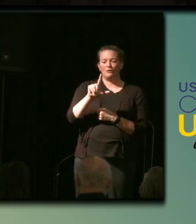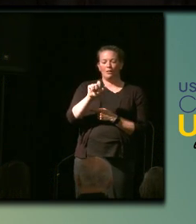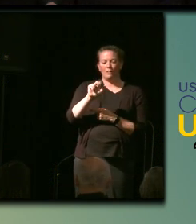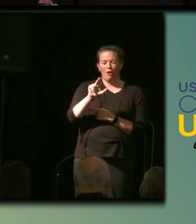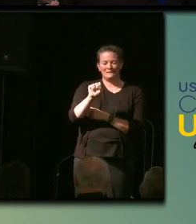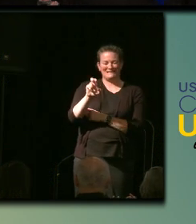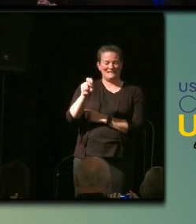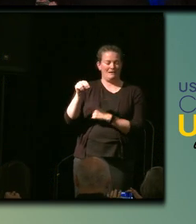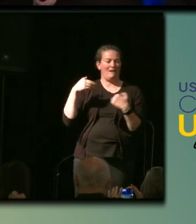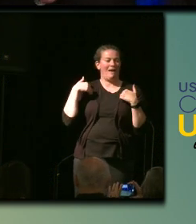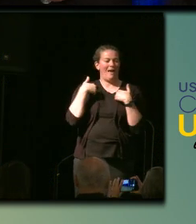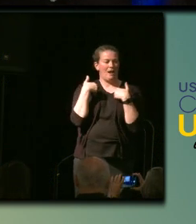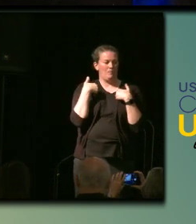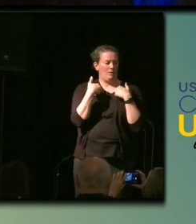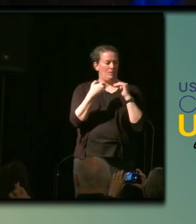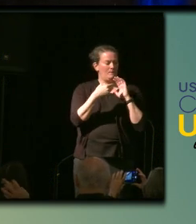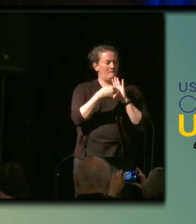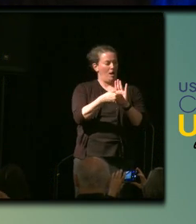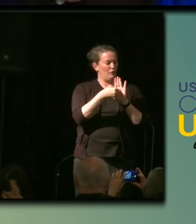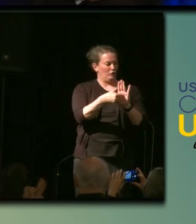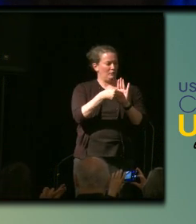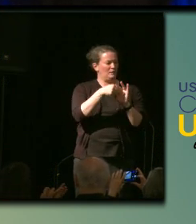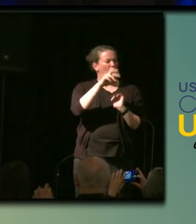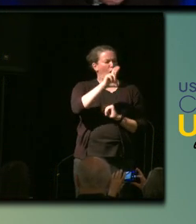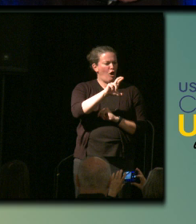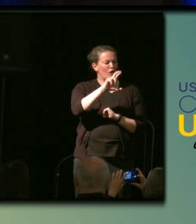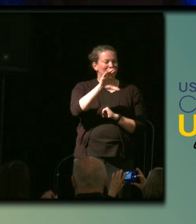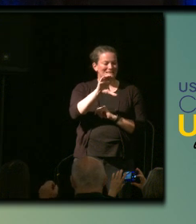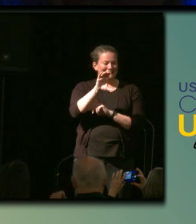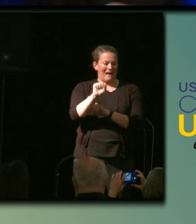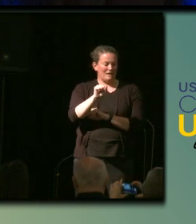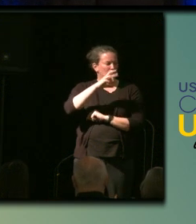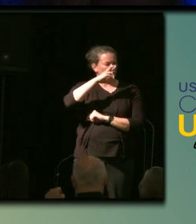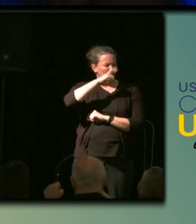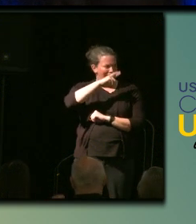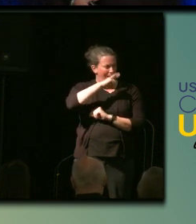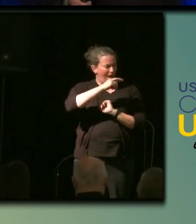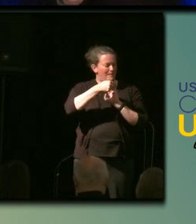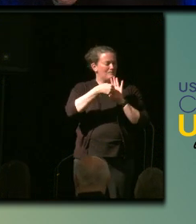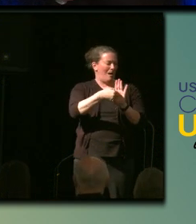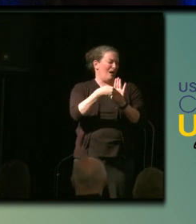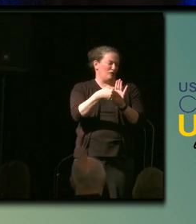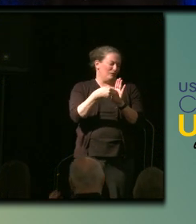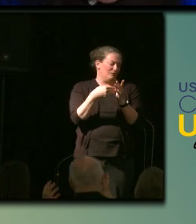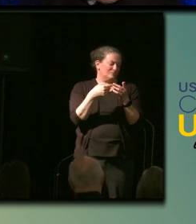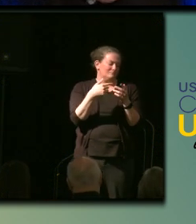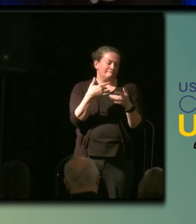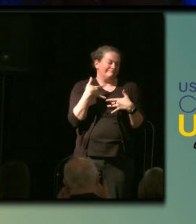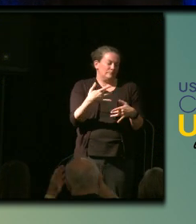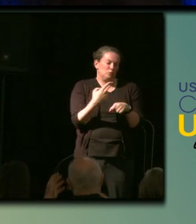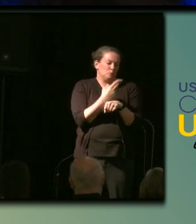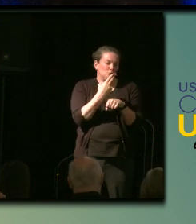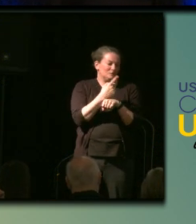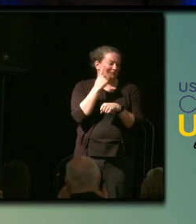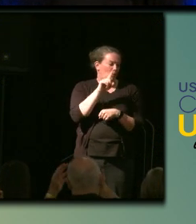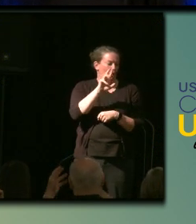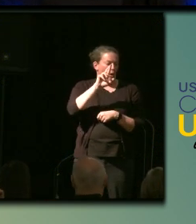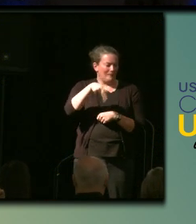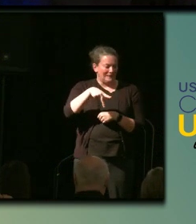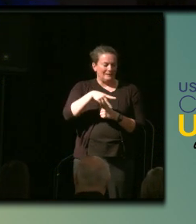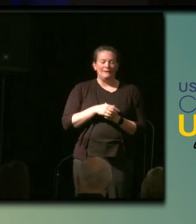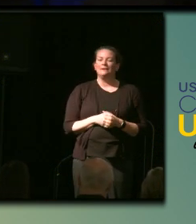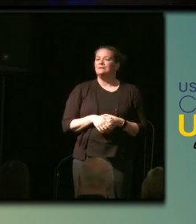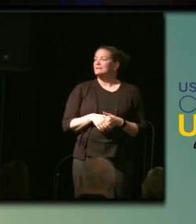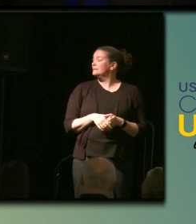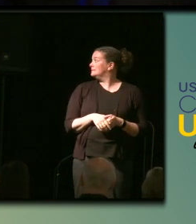believe. That's the RCS rat model. It's kind of the gold standard model for RP. And what you see on the left is an untreated rat eye.